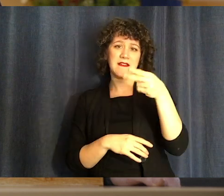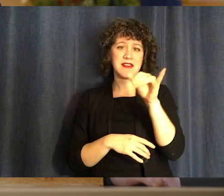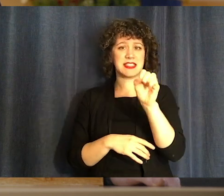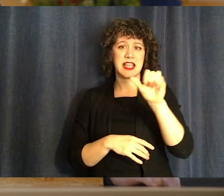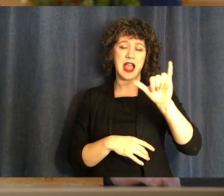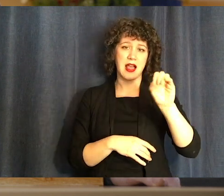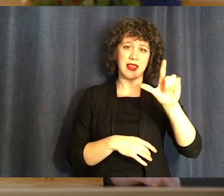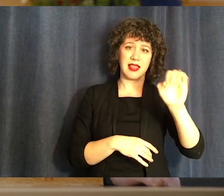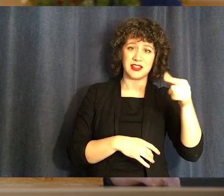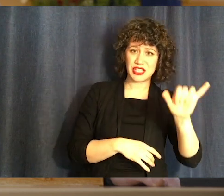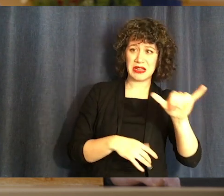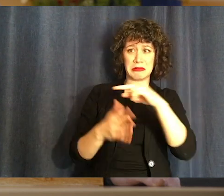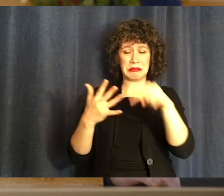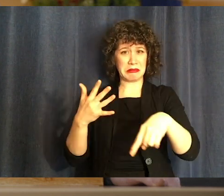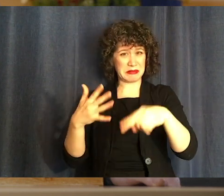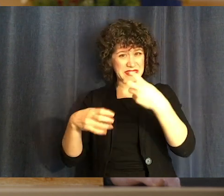where I lived these words of advice.